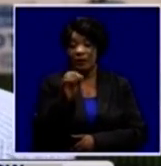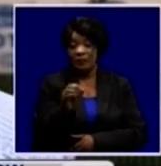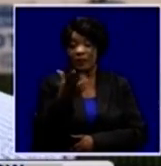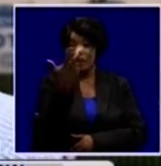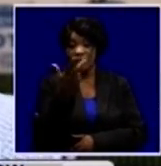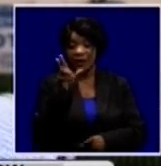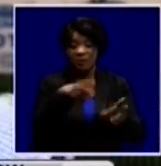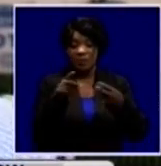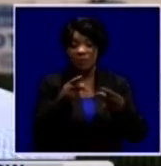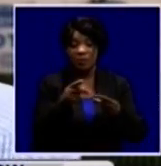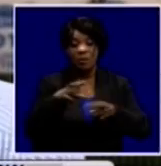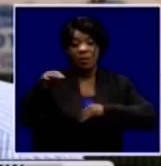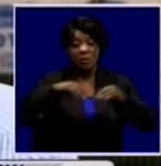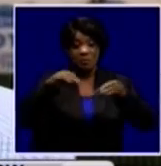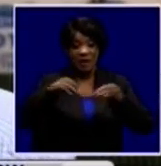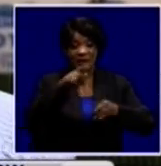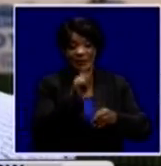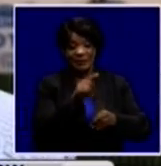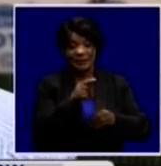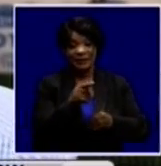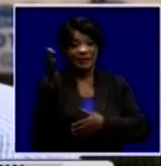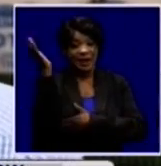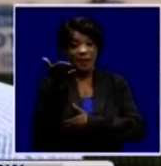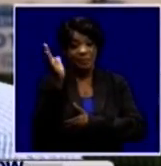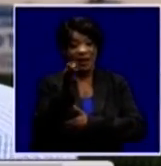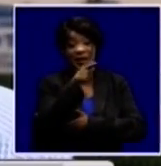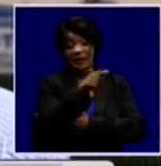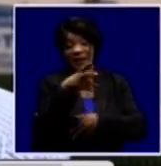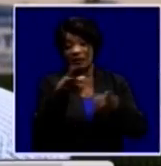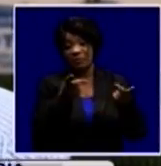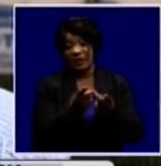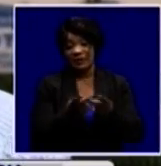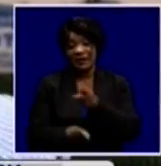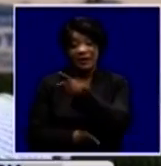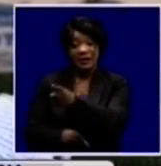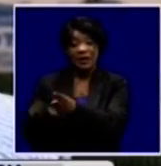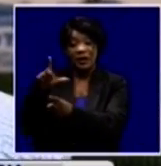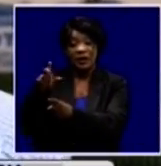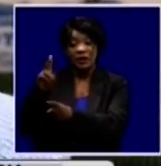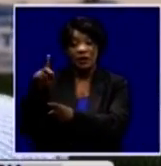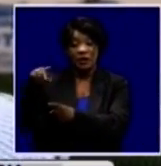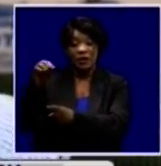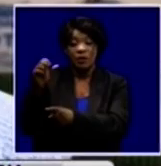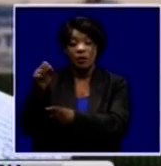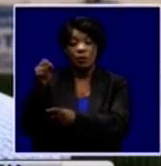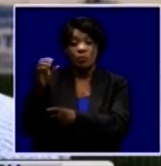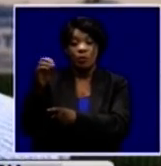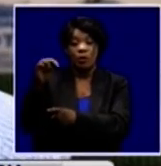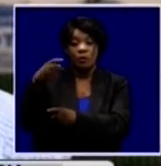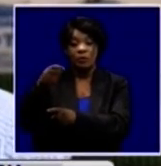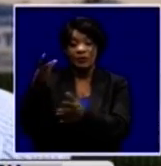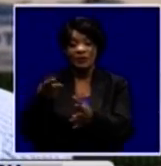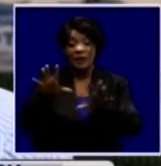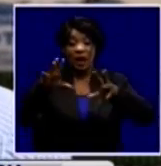people who manage the campaign in Mangango. In Lupososhi district, we've adopted